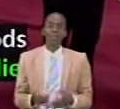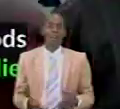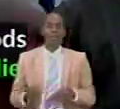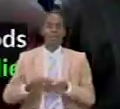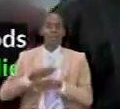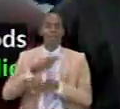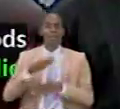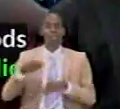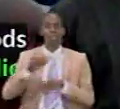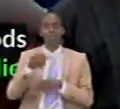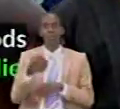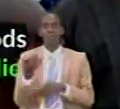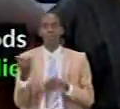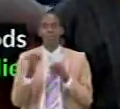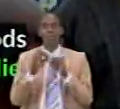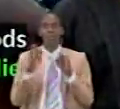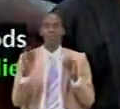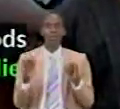foreign